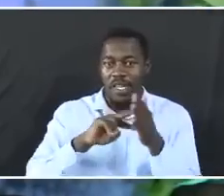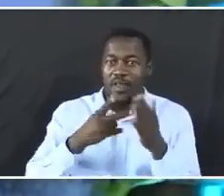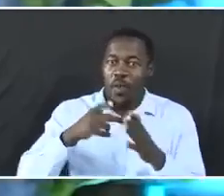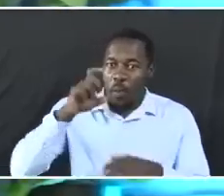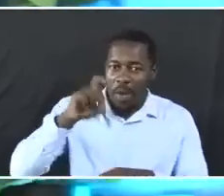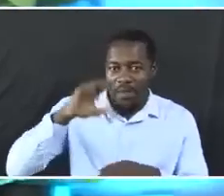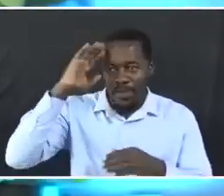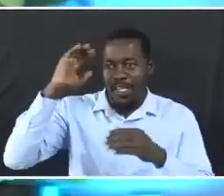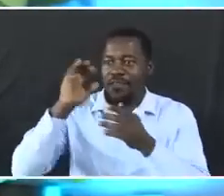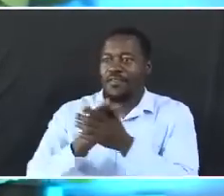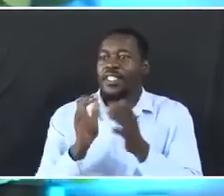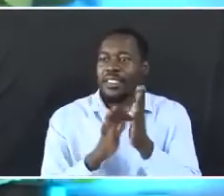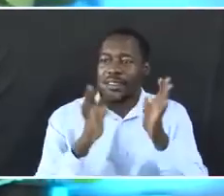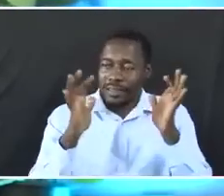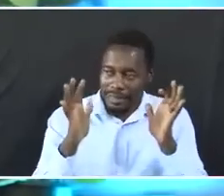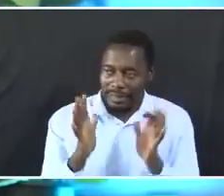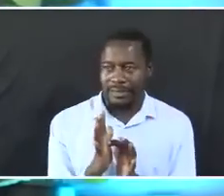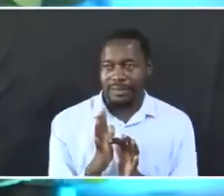your parenting.